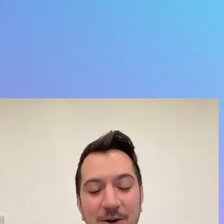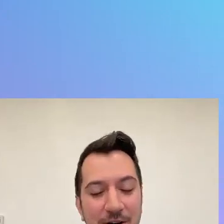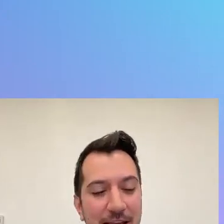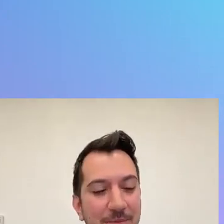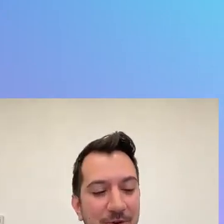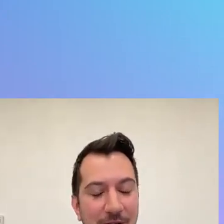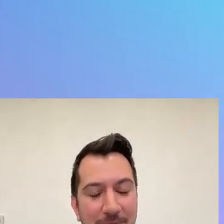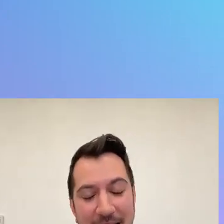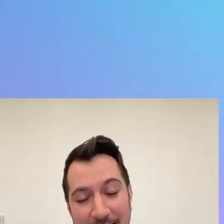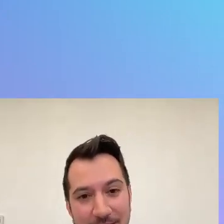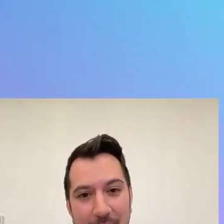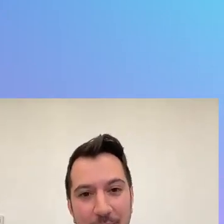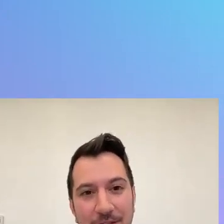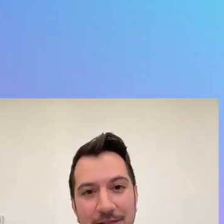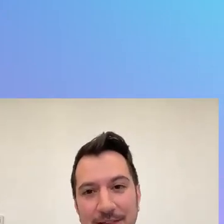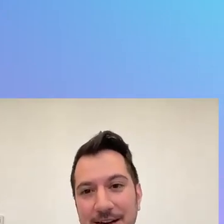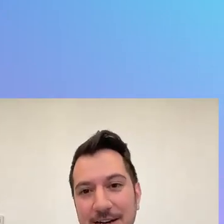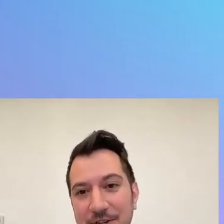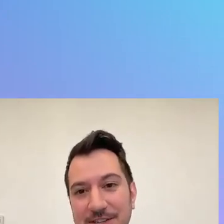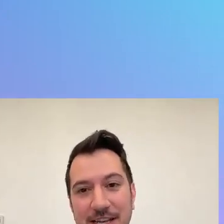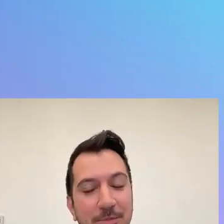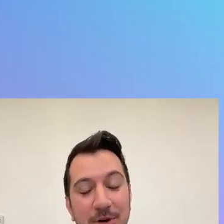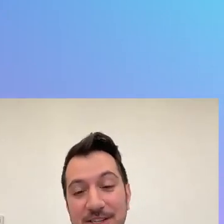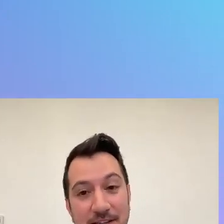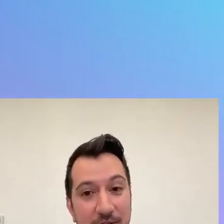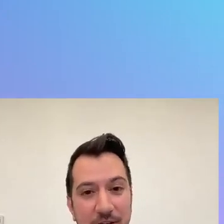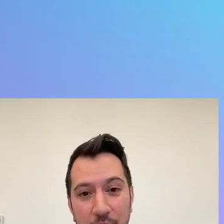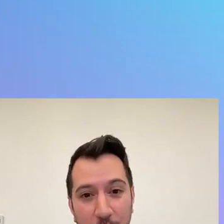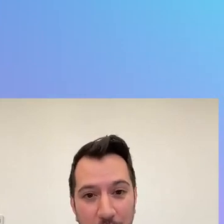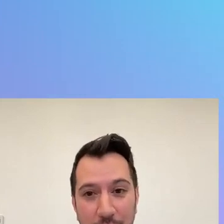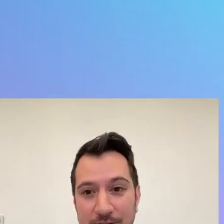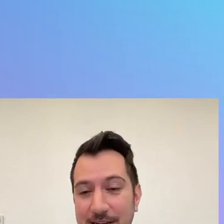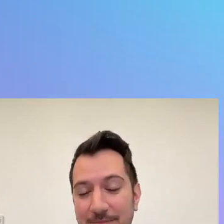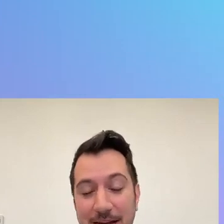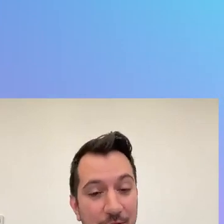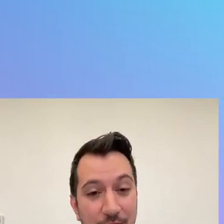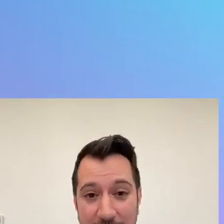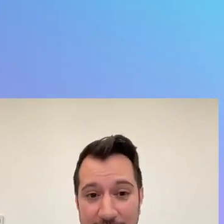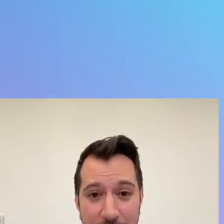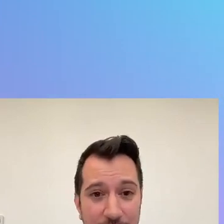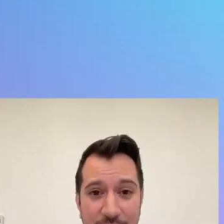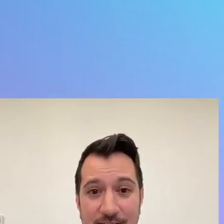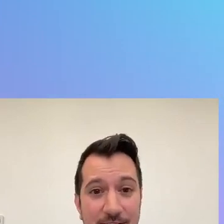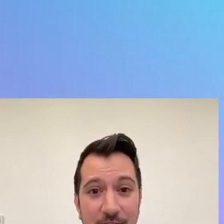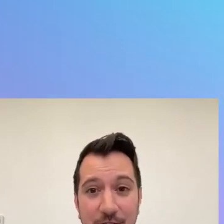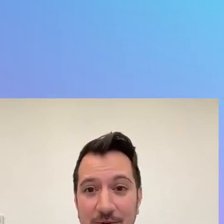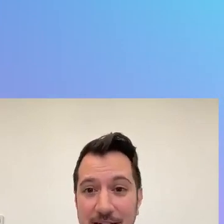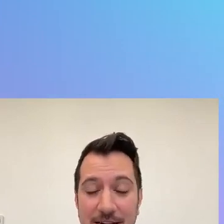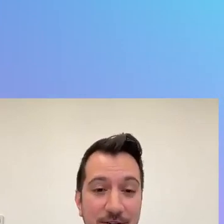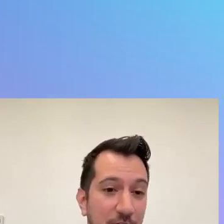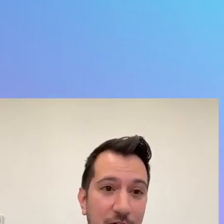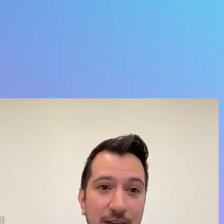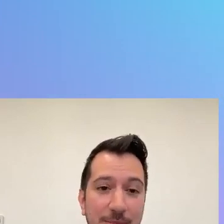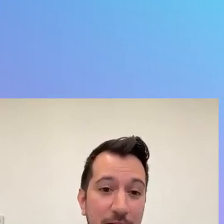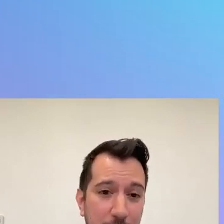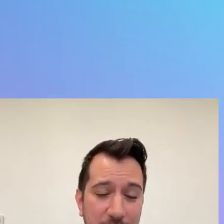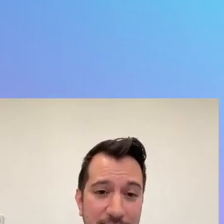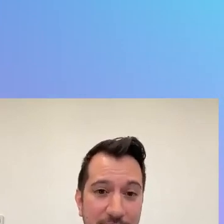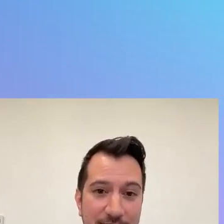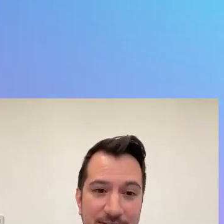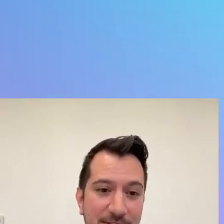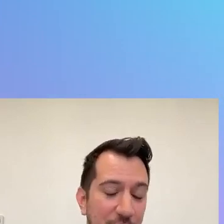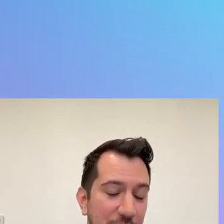I got her name from Pan's Labyrinth. She's like the princess of the underworld, and my little cat's a little tuxedo, and I just call her like my